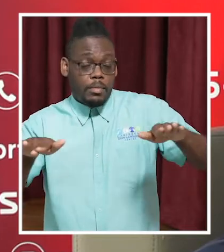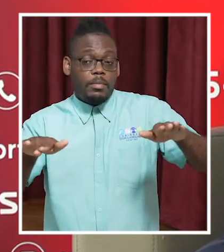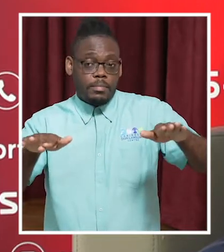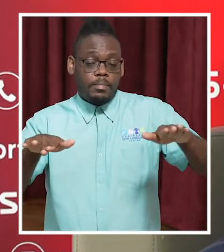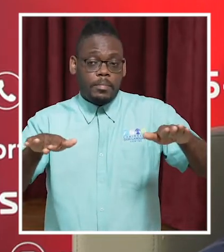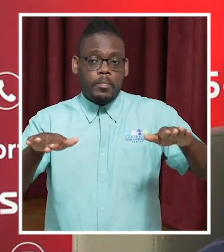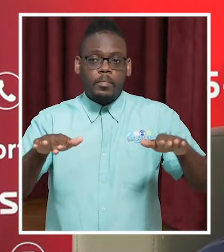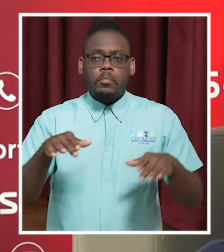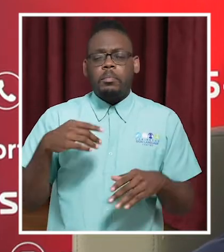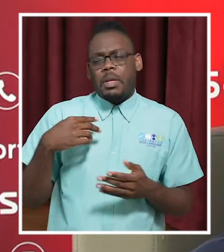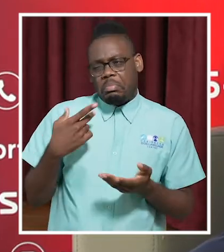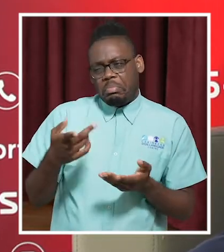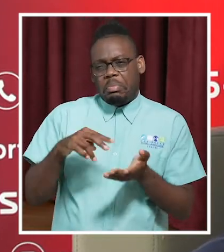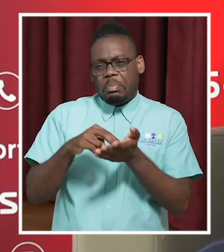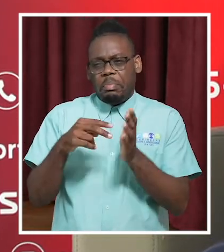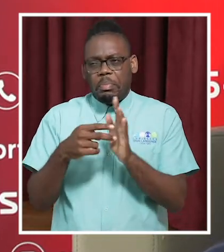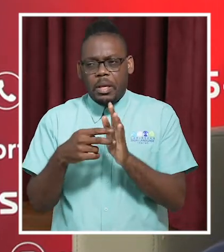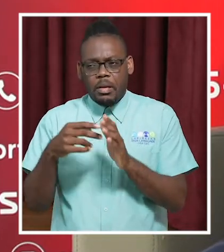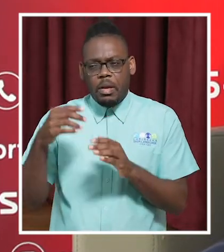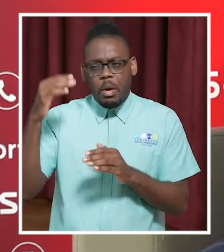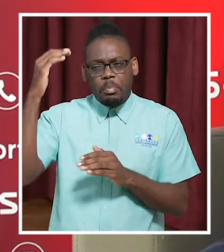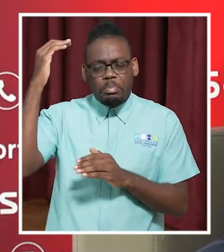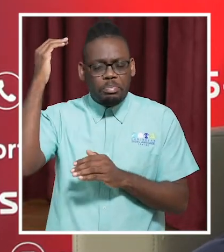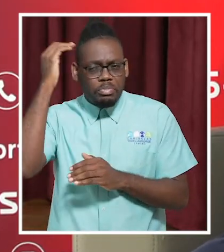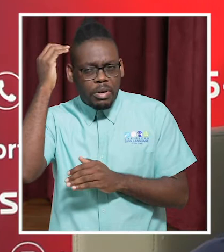neurodevelopmental disorder, and the initials